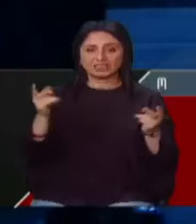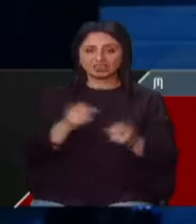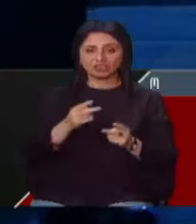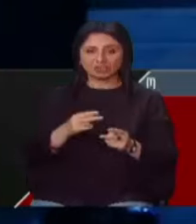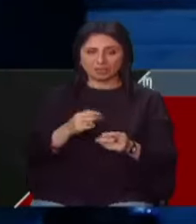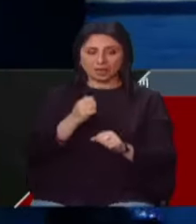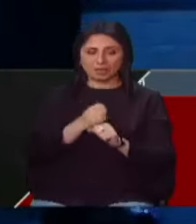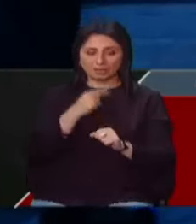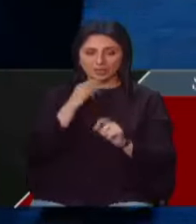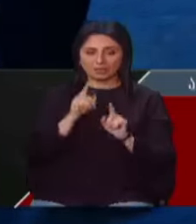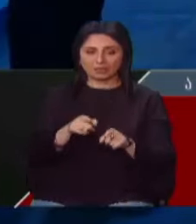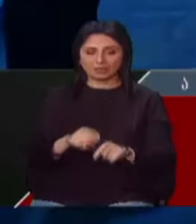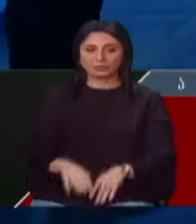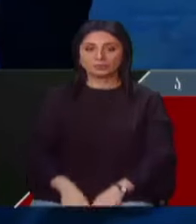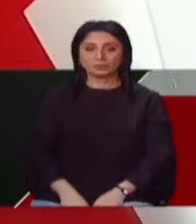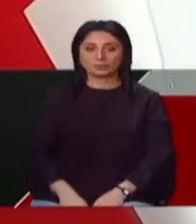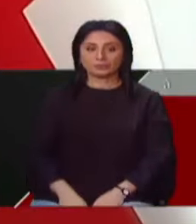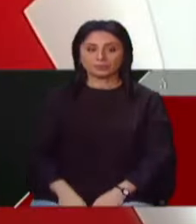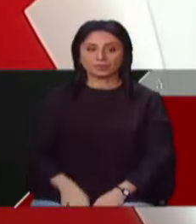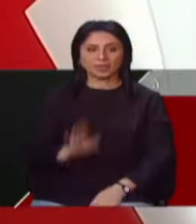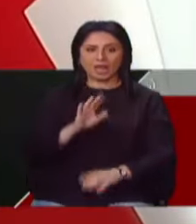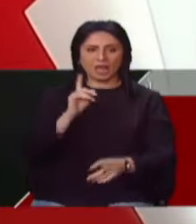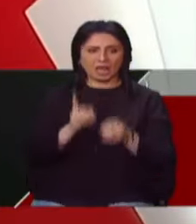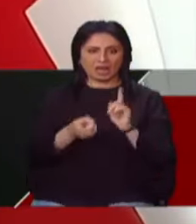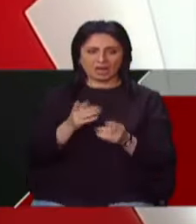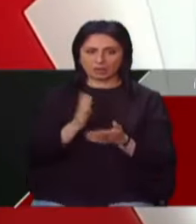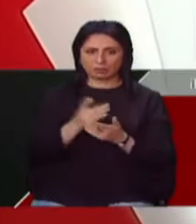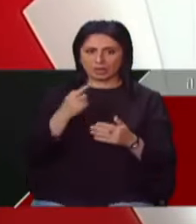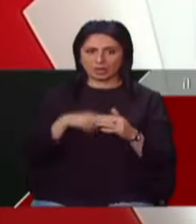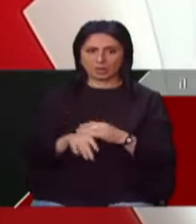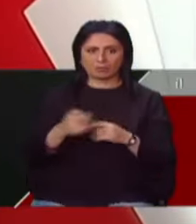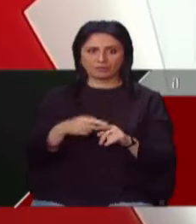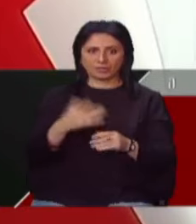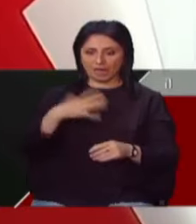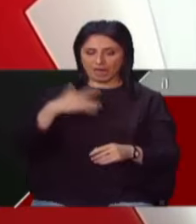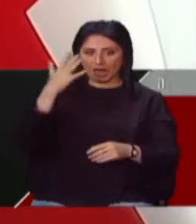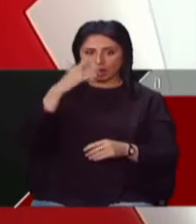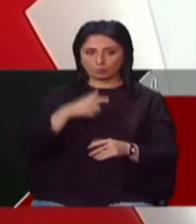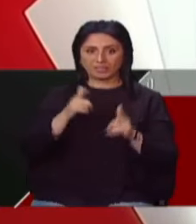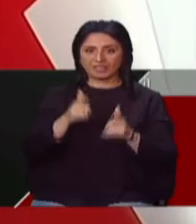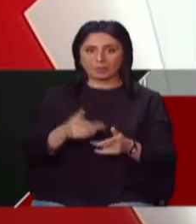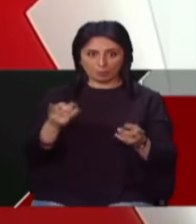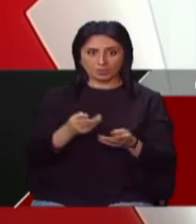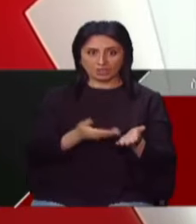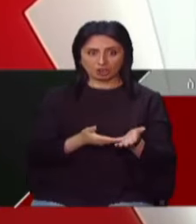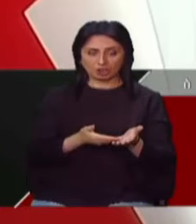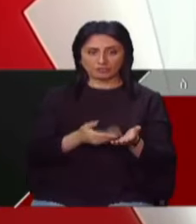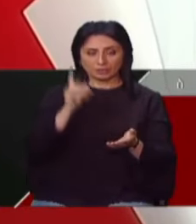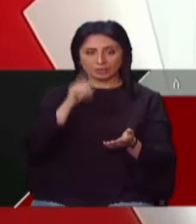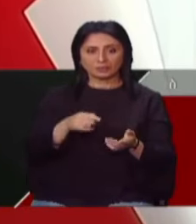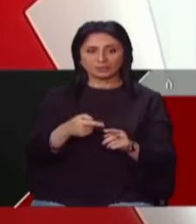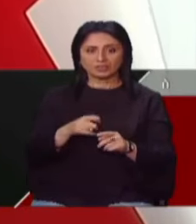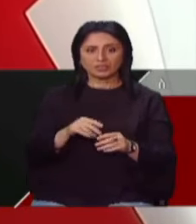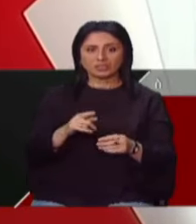Rebazaka attack sent. Real story going as he Ramashi, Cartulus, the Vistakova Sajiro, who is sending